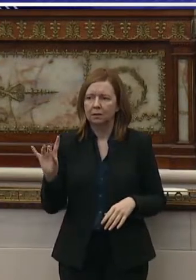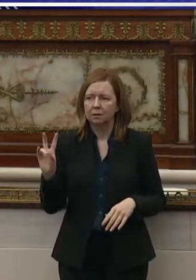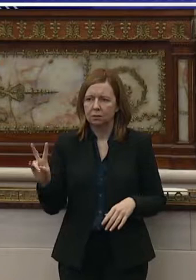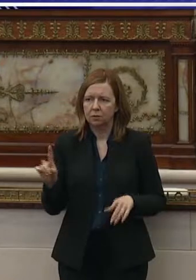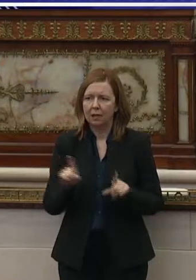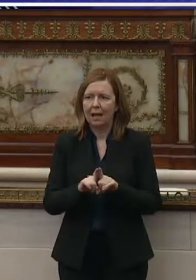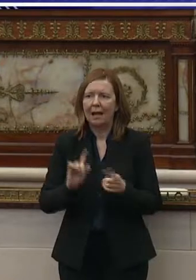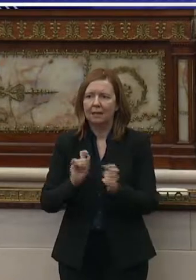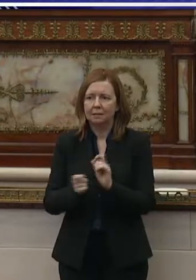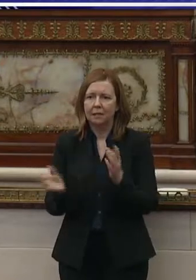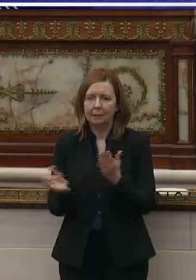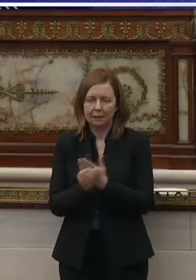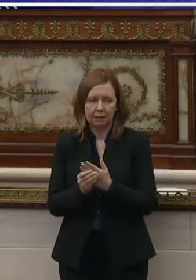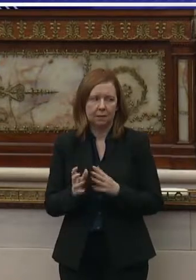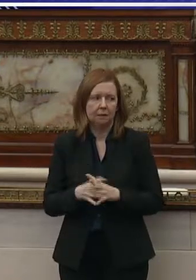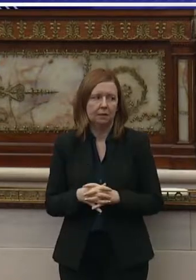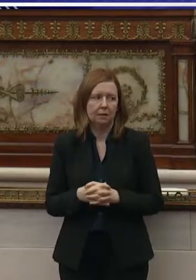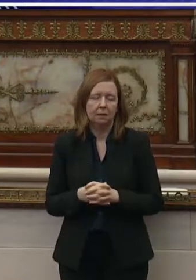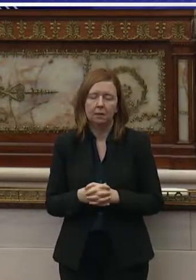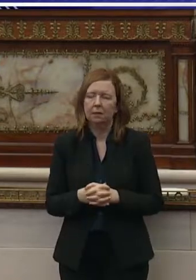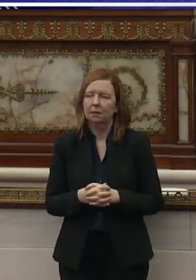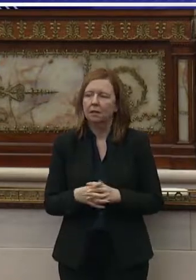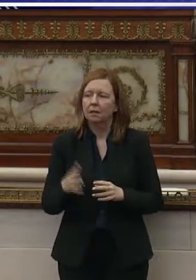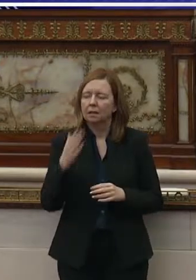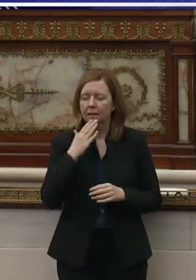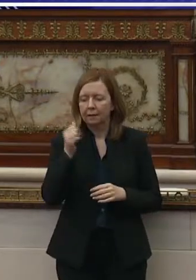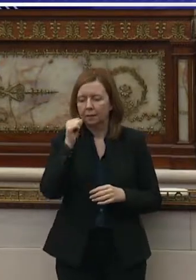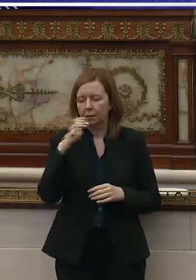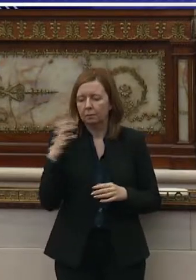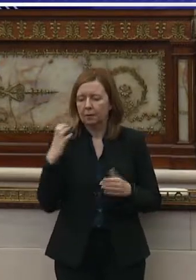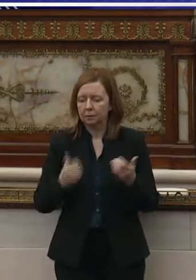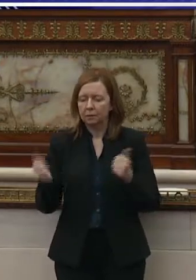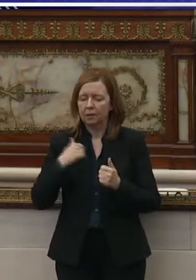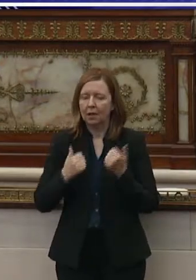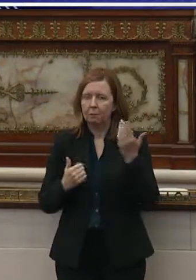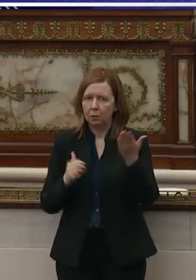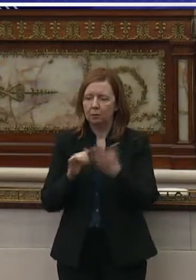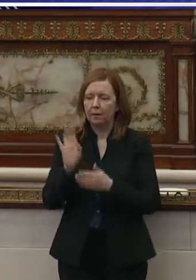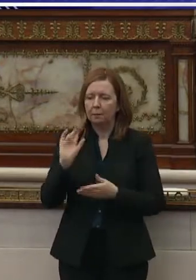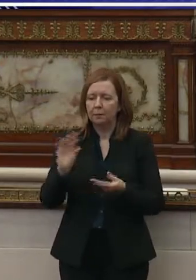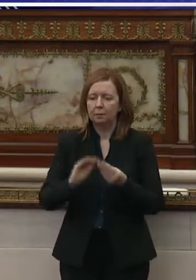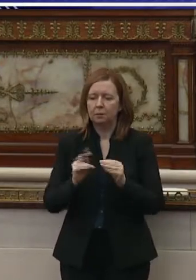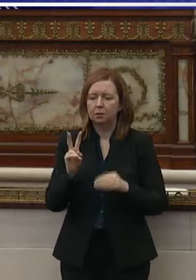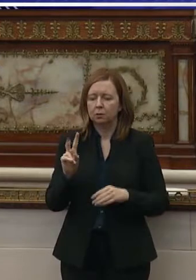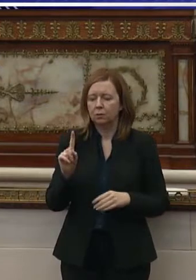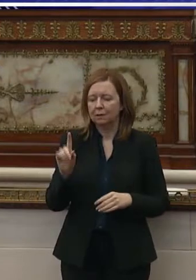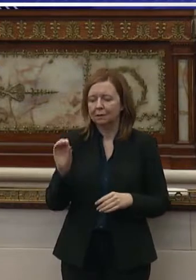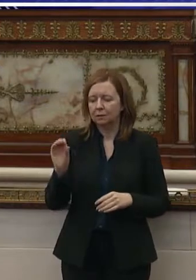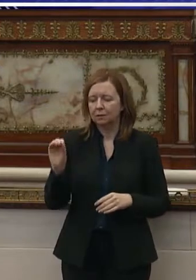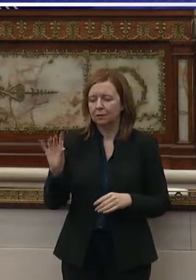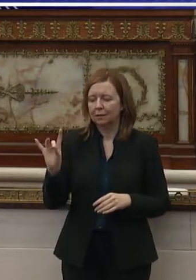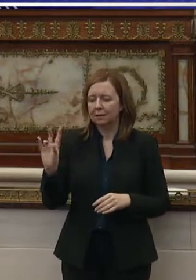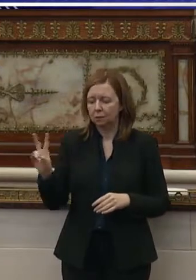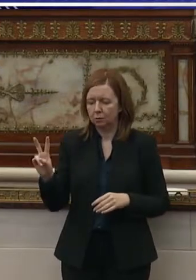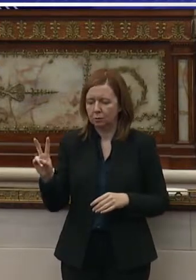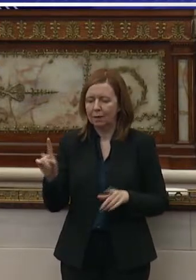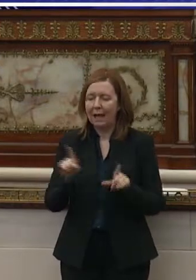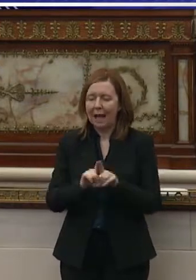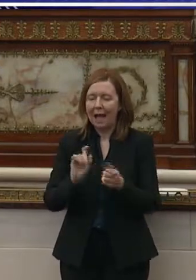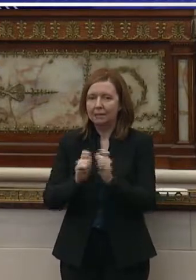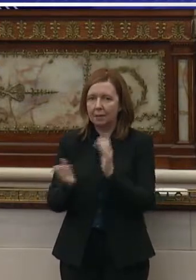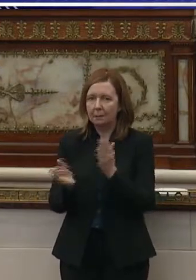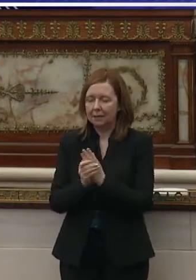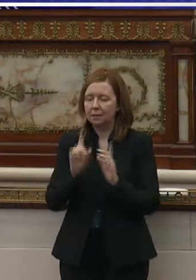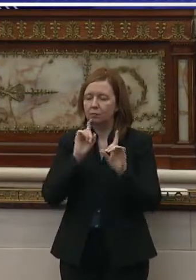210082 as amended. Thank you, Madam Chair. I move that Bill number 210082 as amended